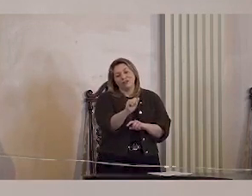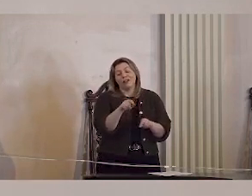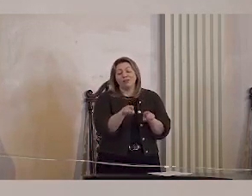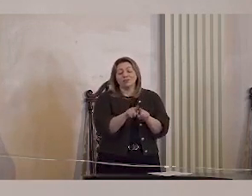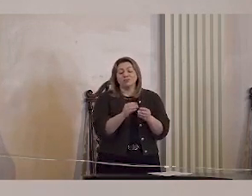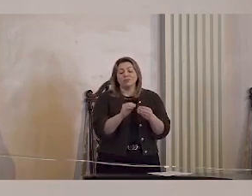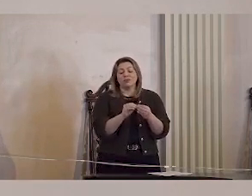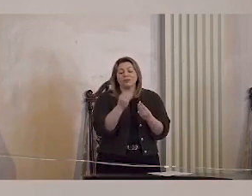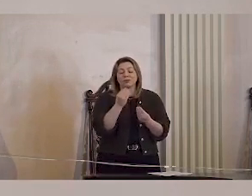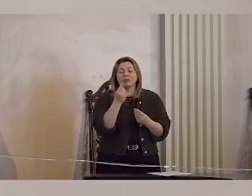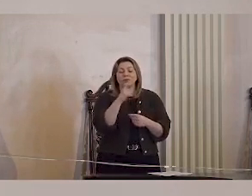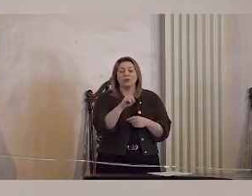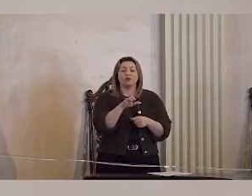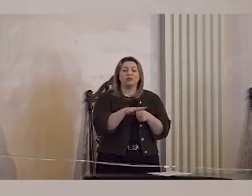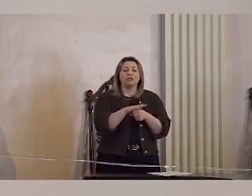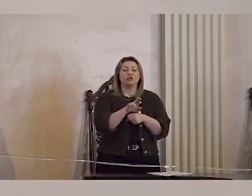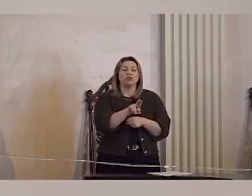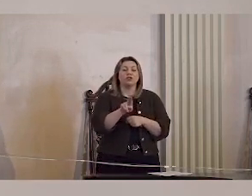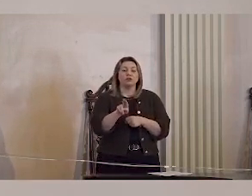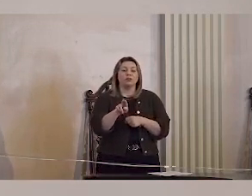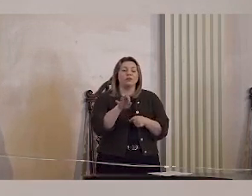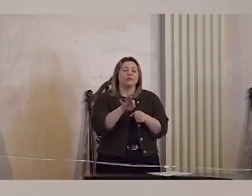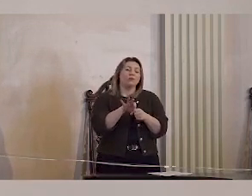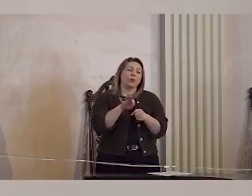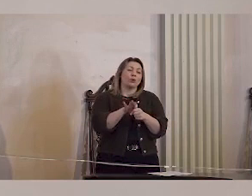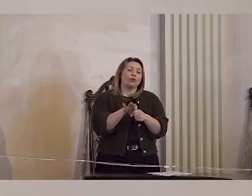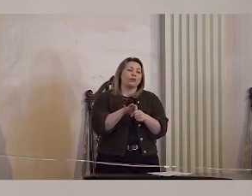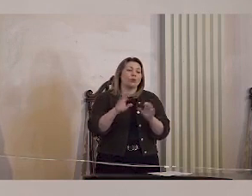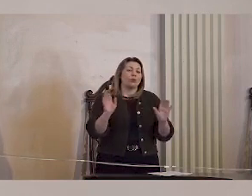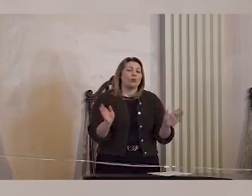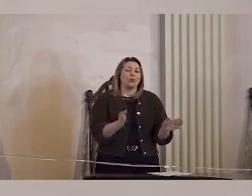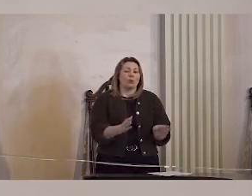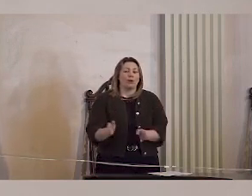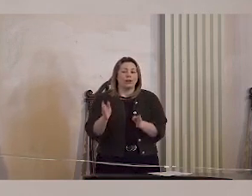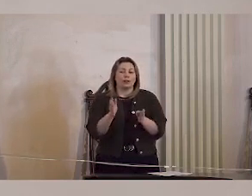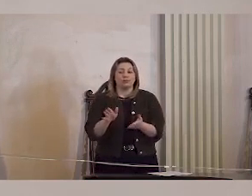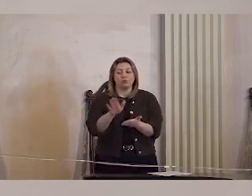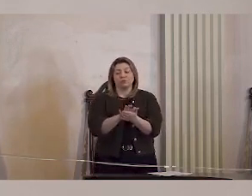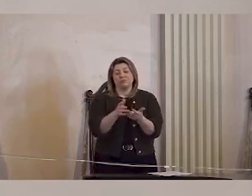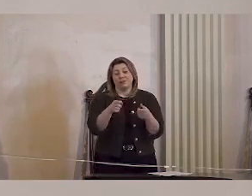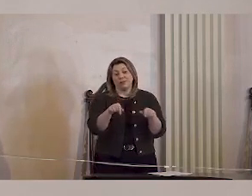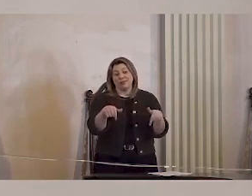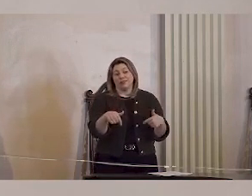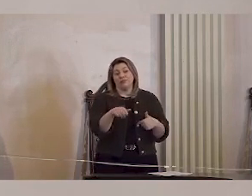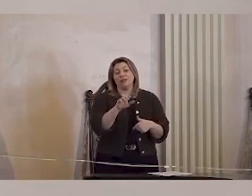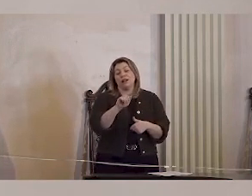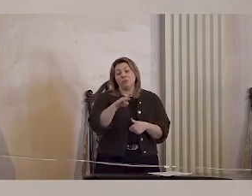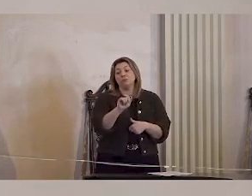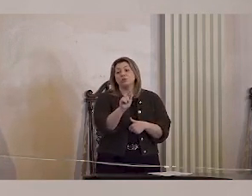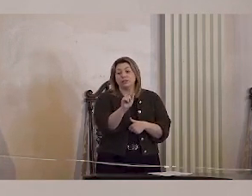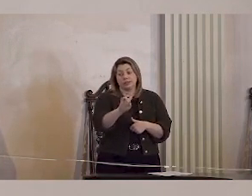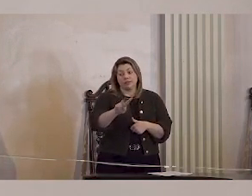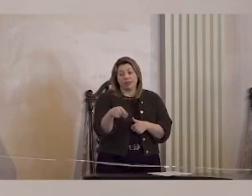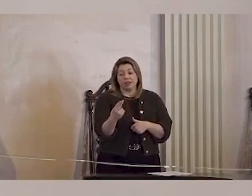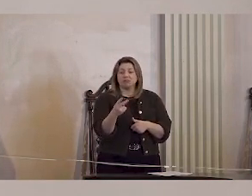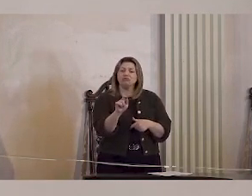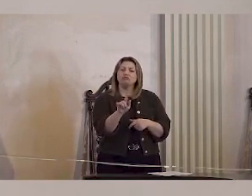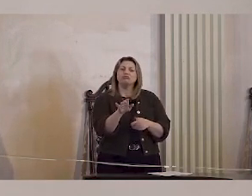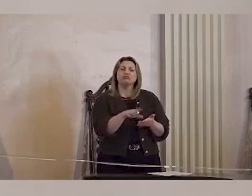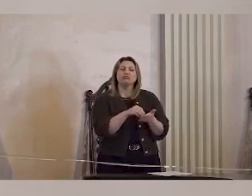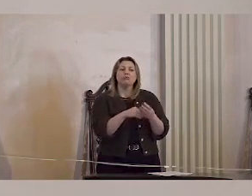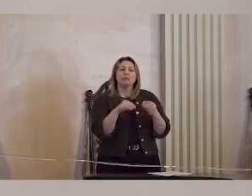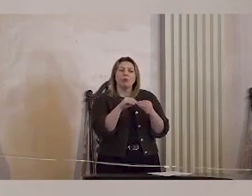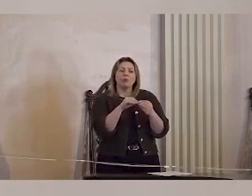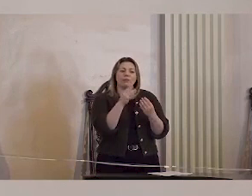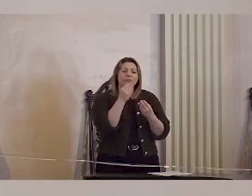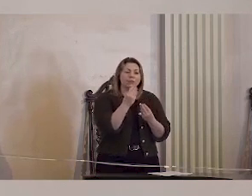the regional UU voter organizing school that's happening here on April 27th. So find out more